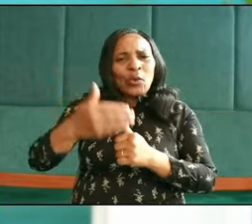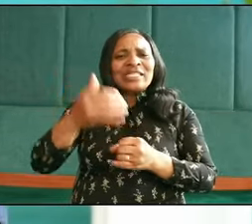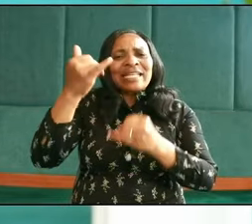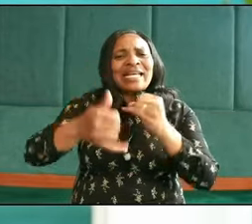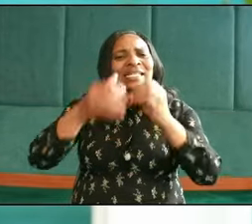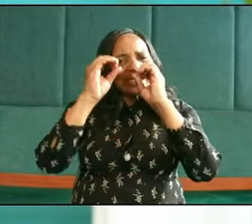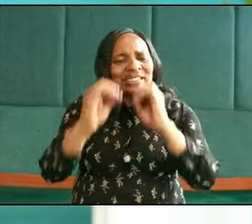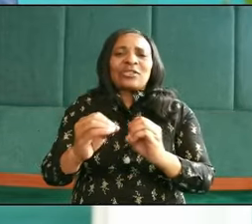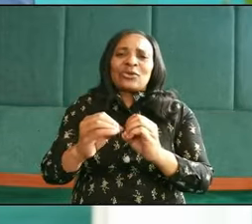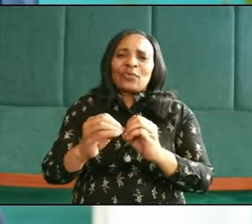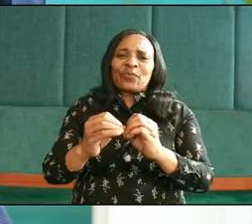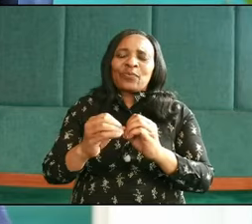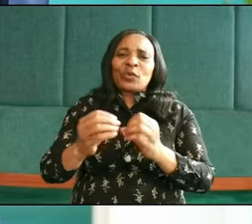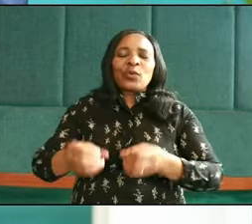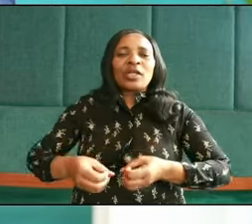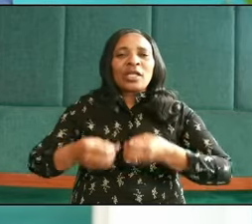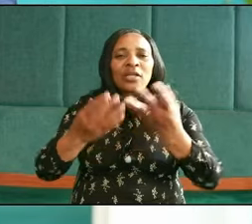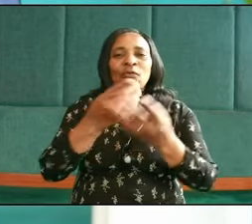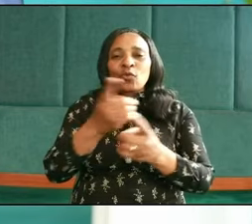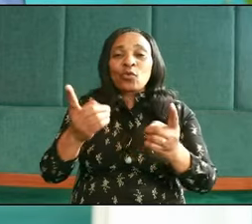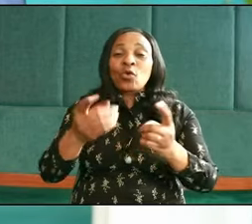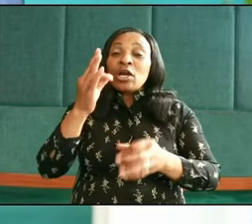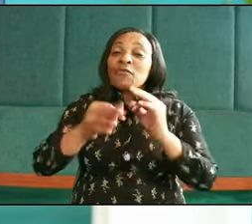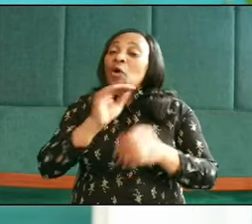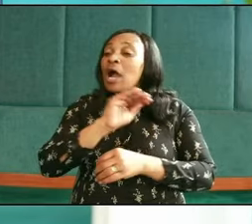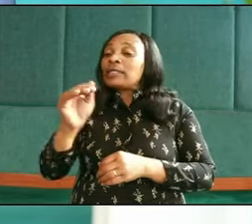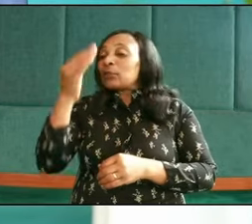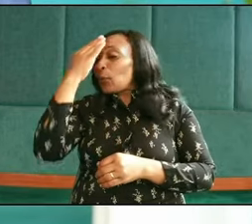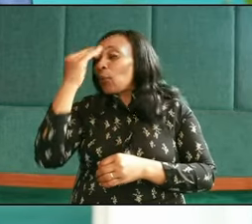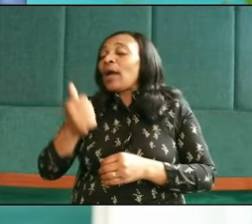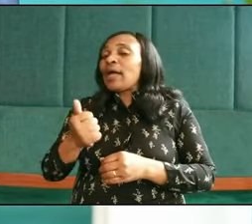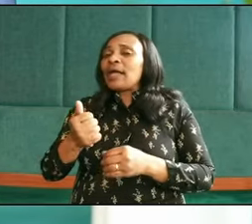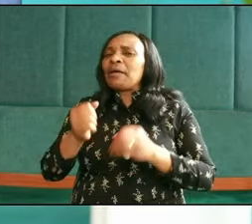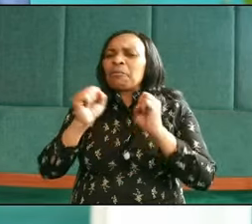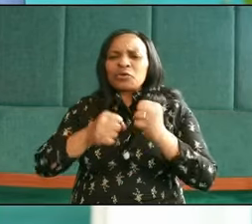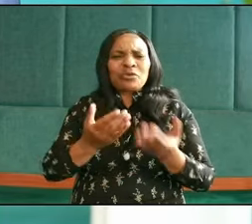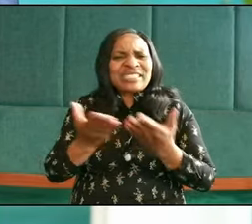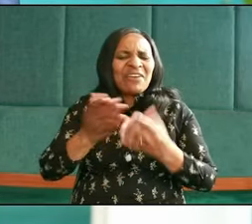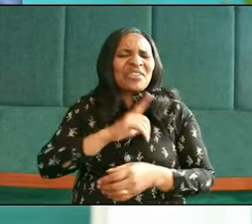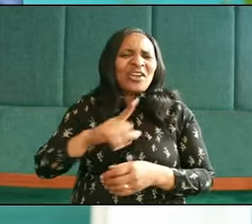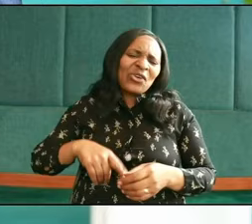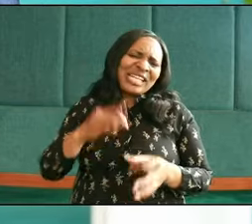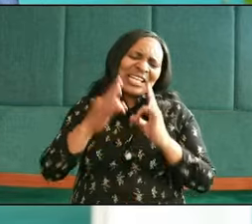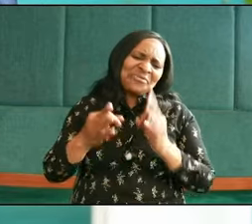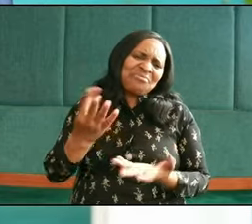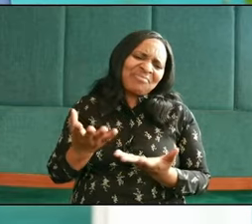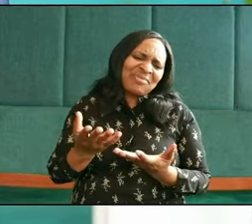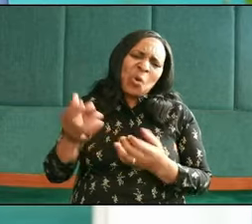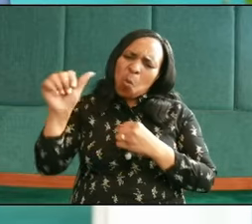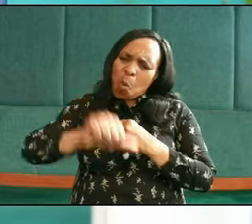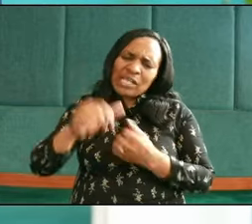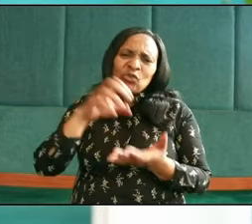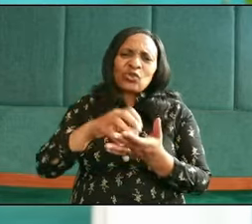ending, until you ask, why would you even serve the Lord if your worst